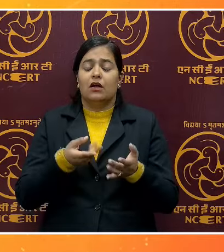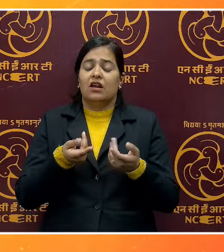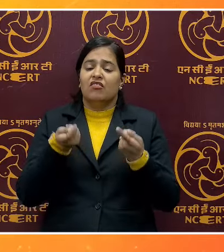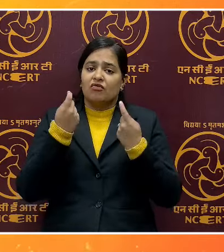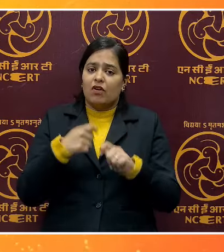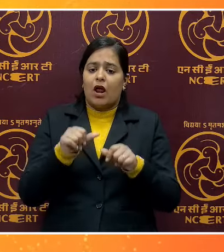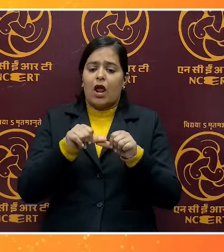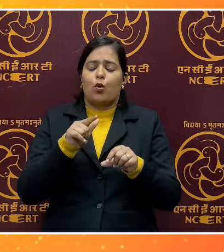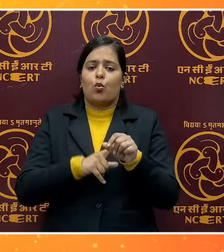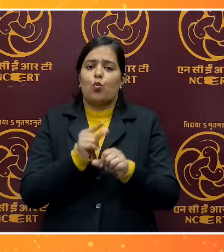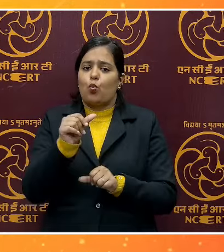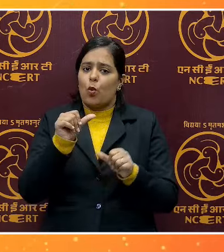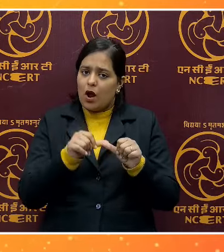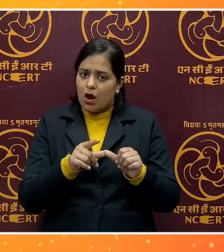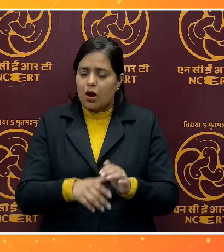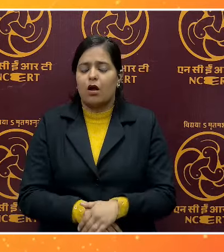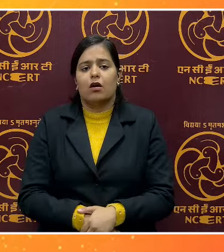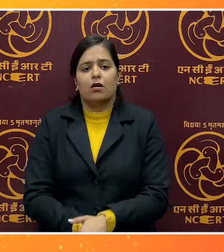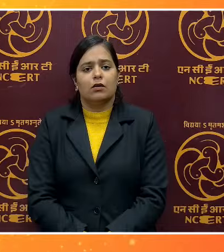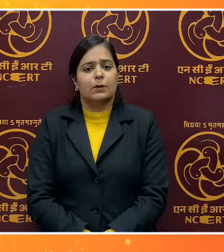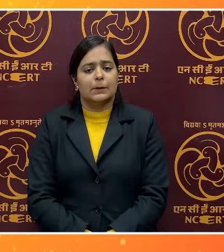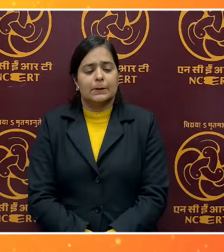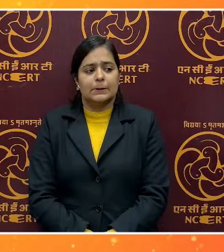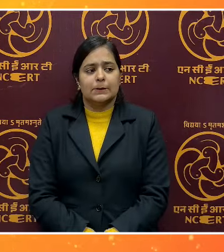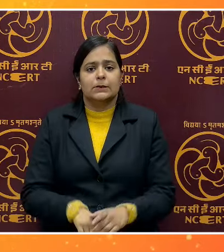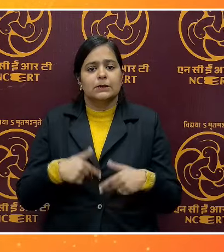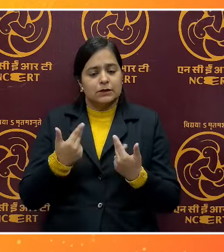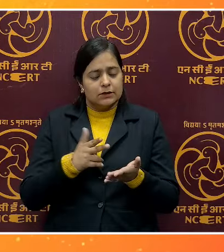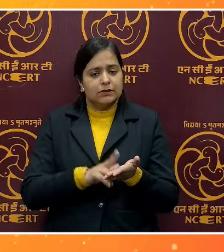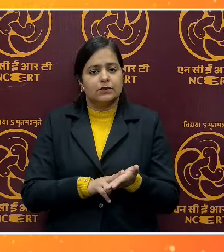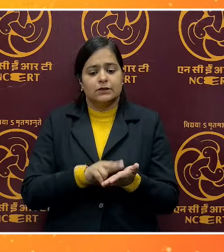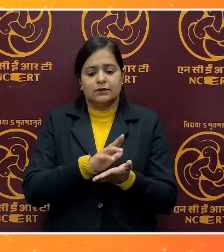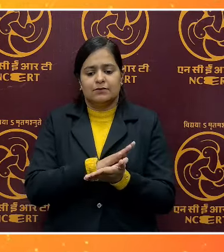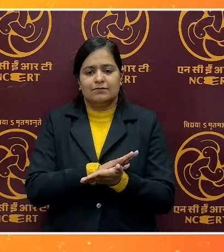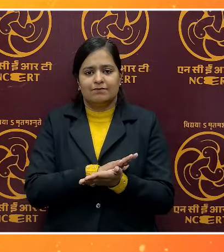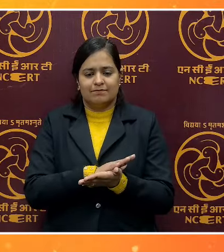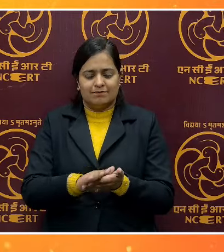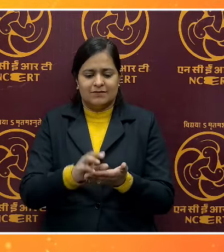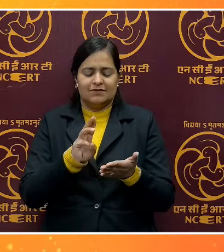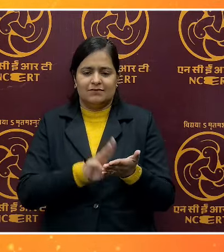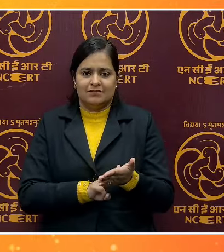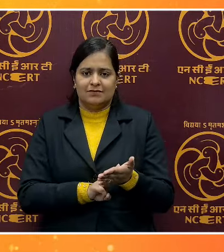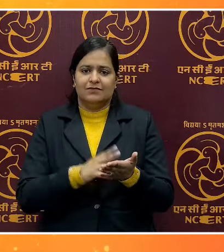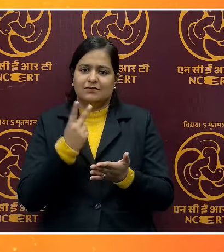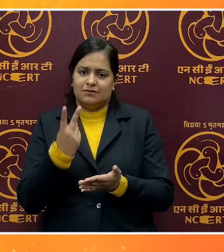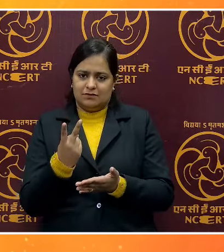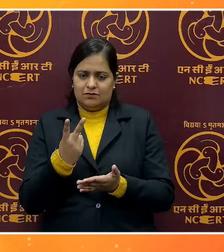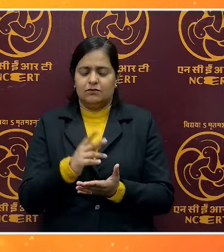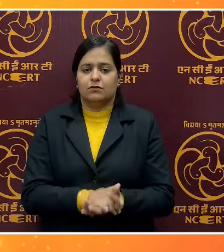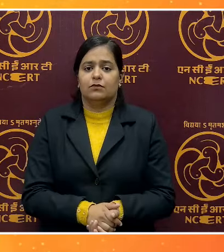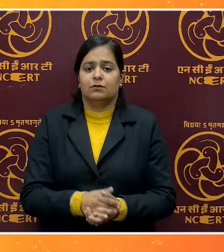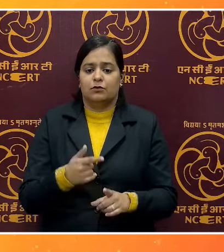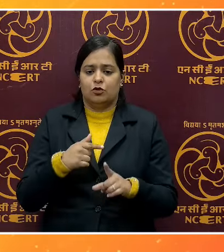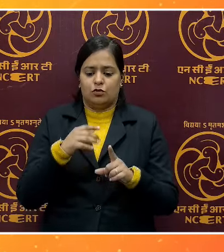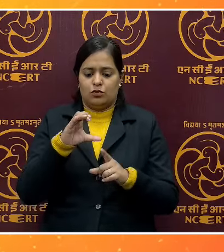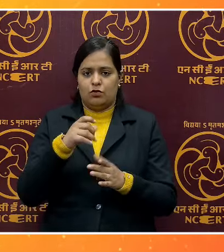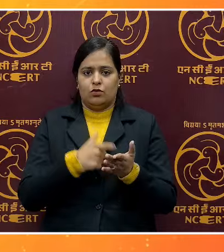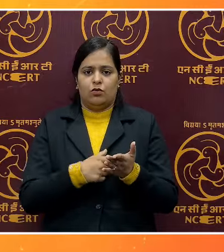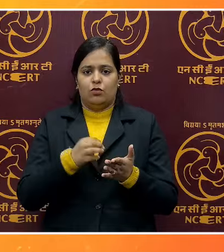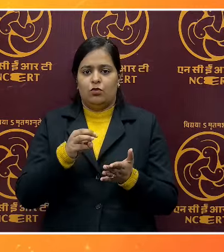triaqua. It means that NH3 thrice, H2O thrice, chromium